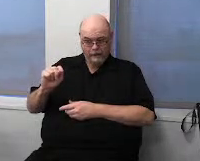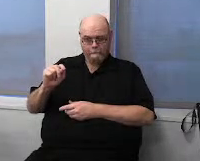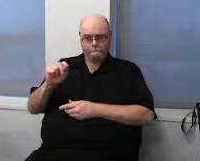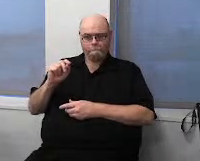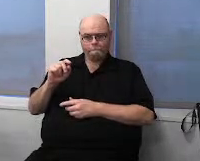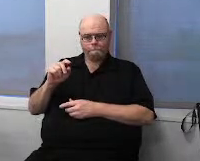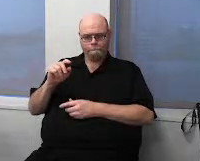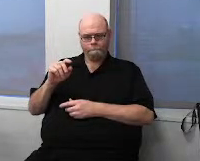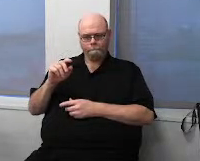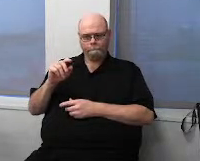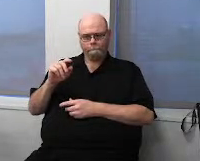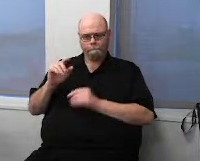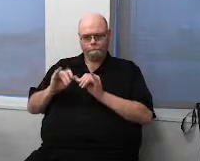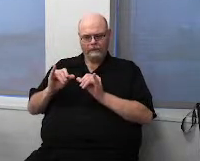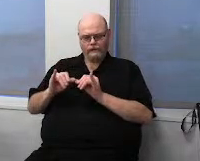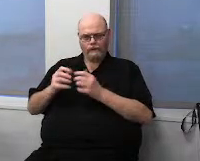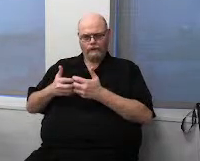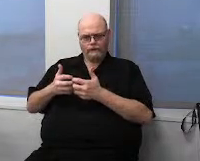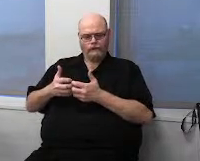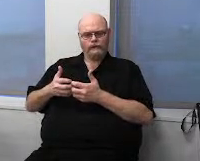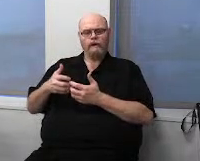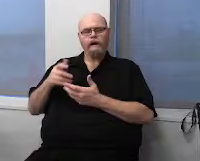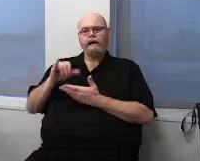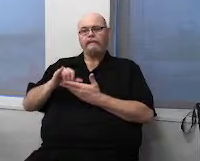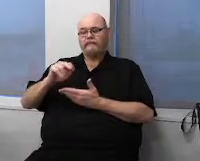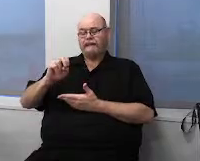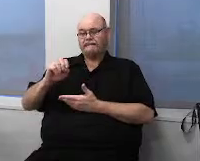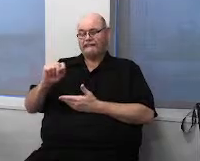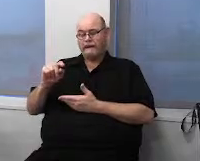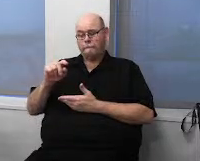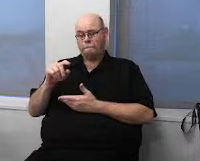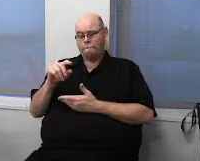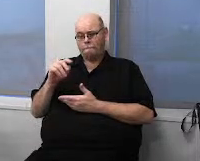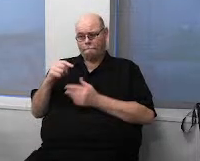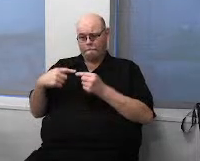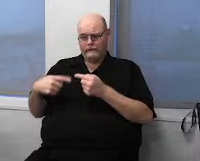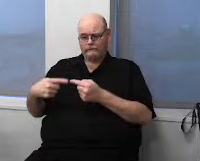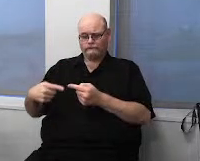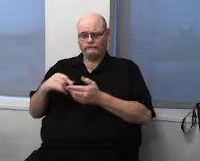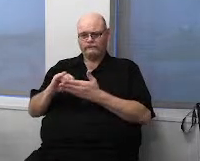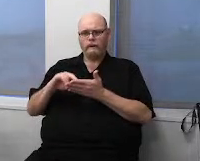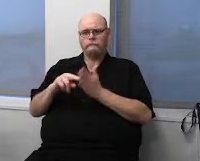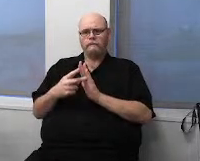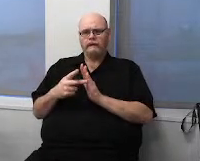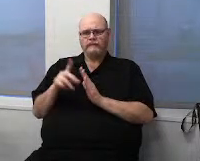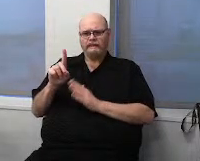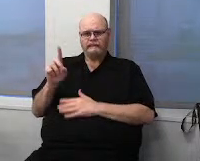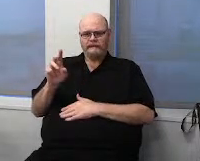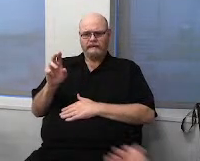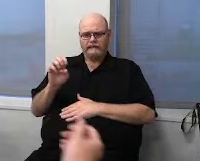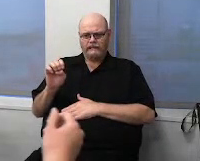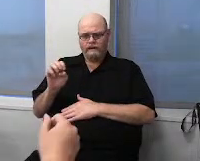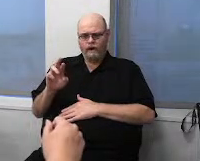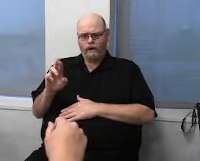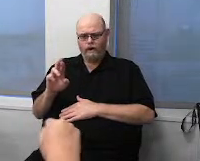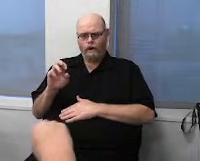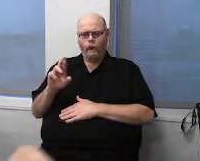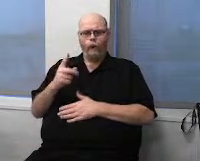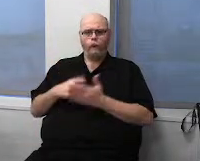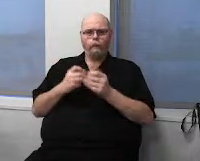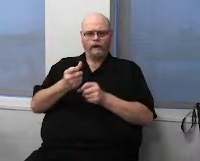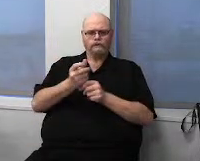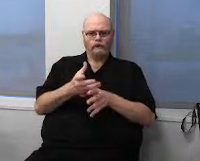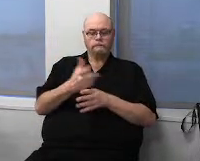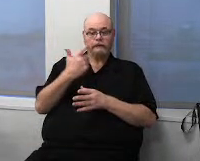Specifically the net metering one. Net metering, yes. So the net metering is the us interconnecting the DER or